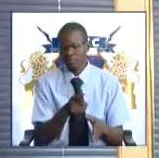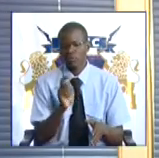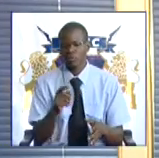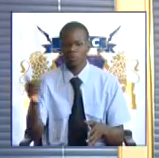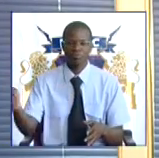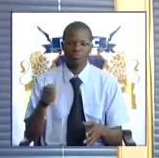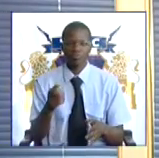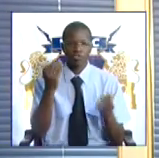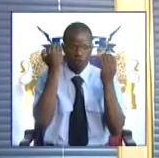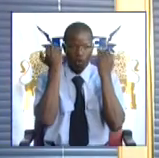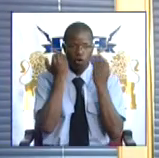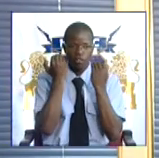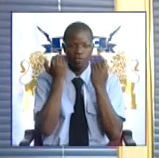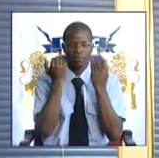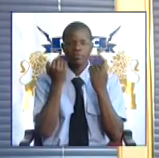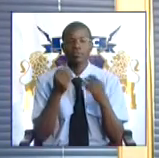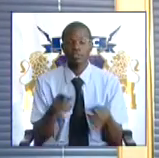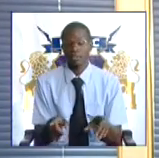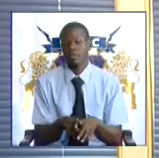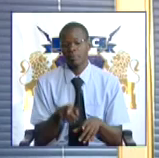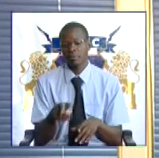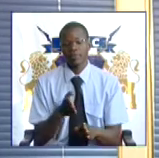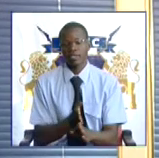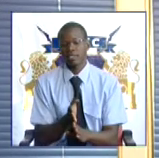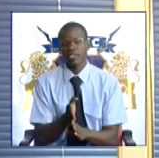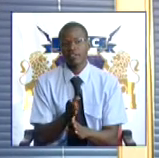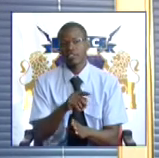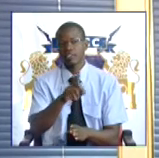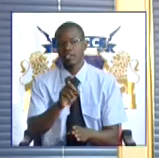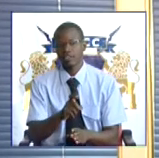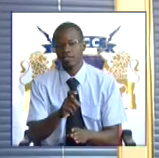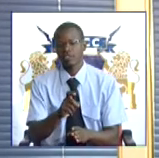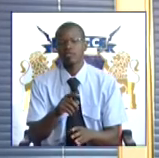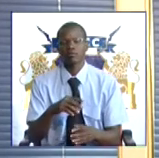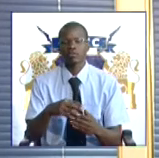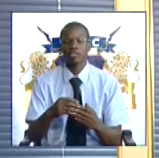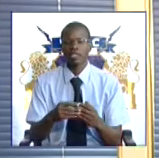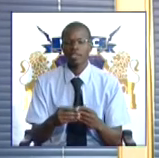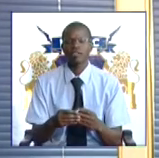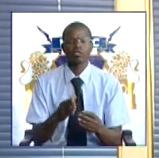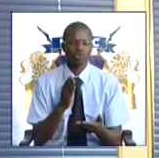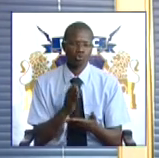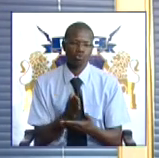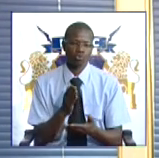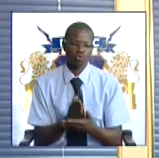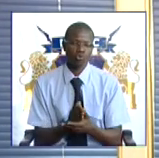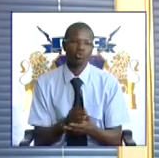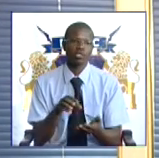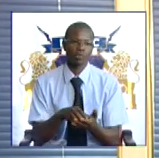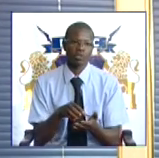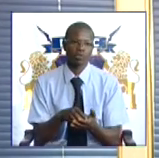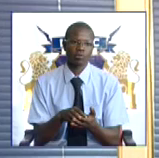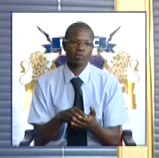a realistic condition or situation designed to generate a reaction by an individual or